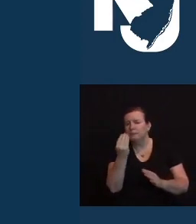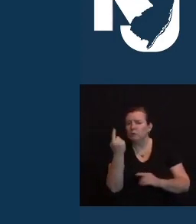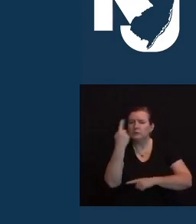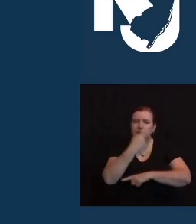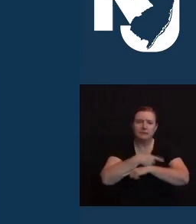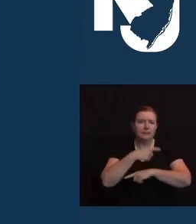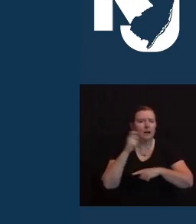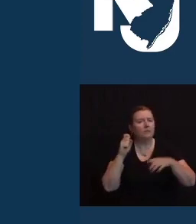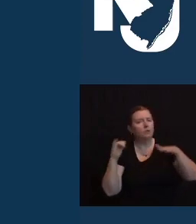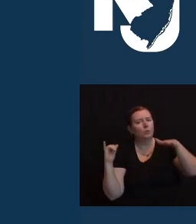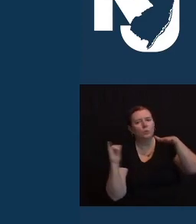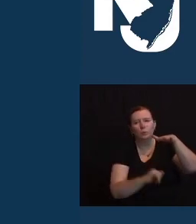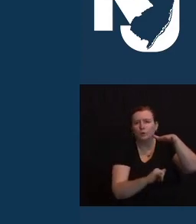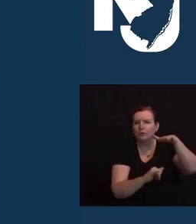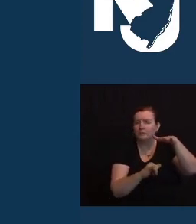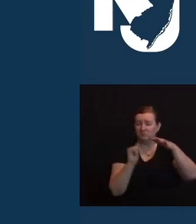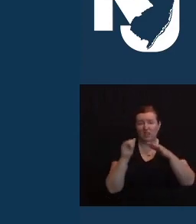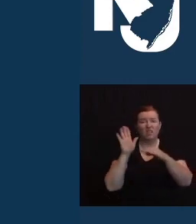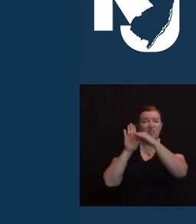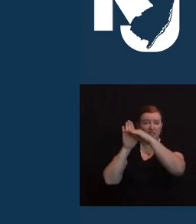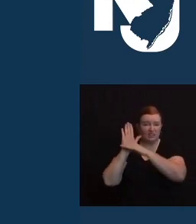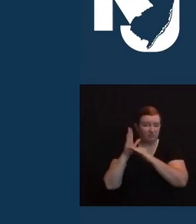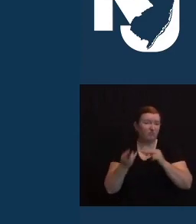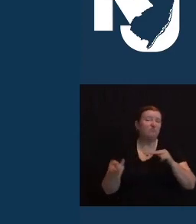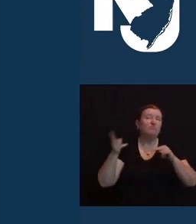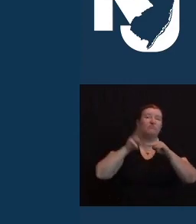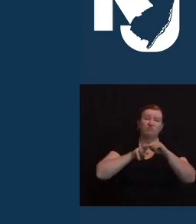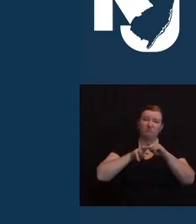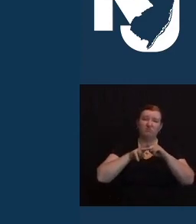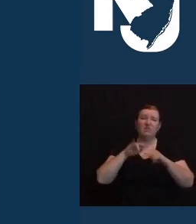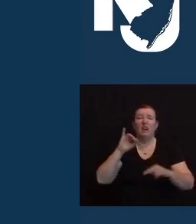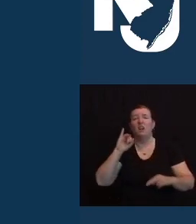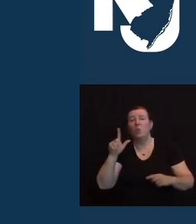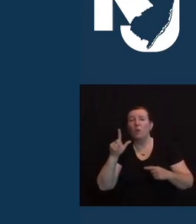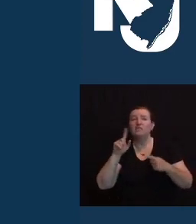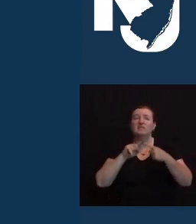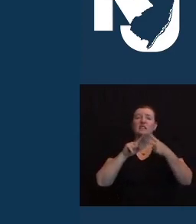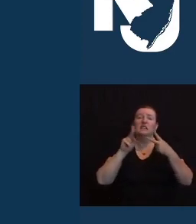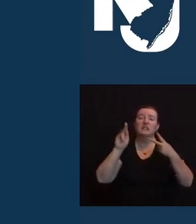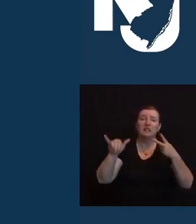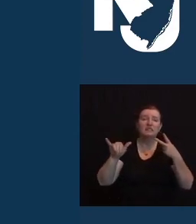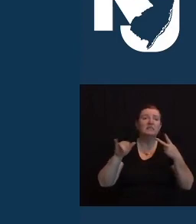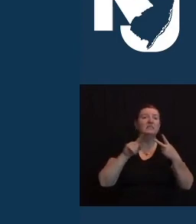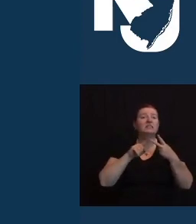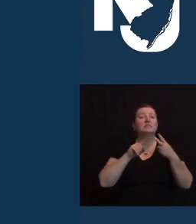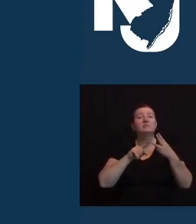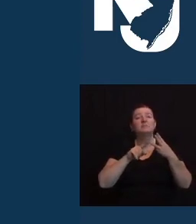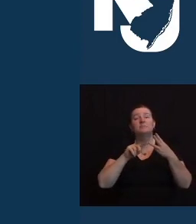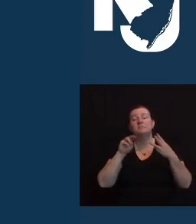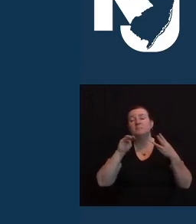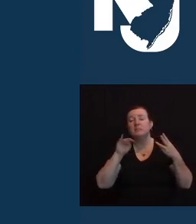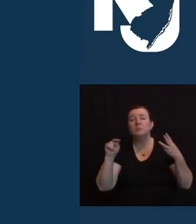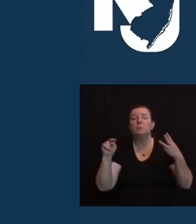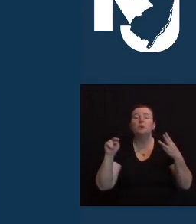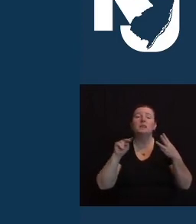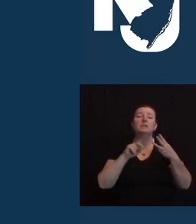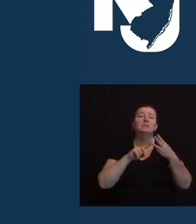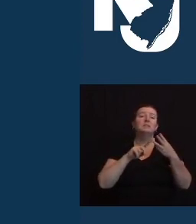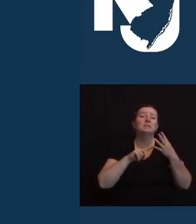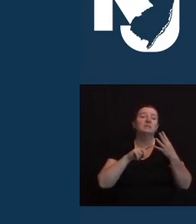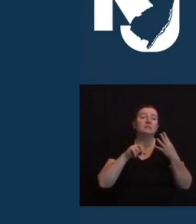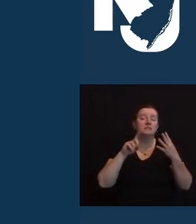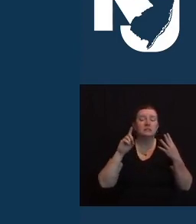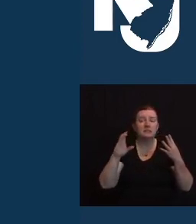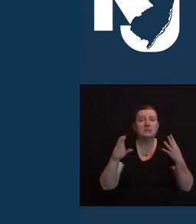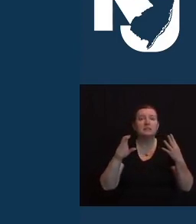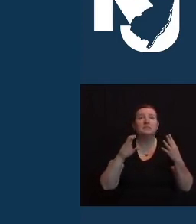updated, with Illinois, Kentucky, Minnesota, the District of Columbia, and Puerto Rico being added.